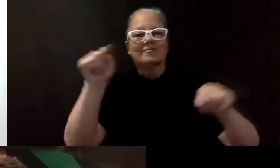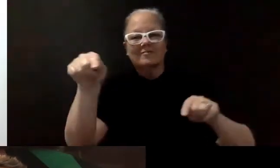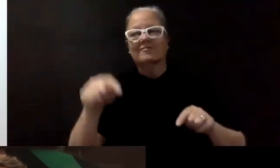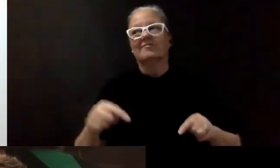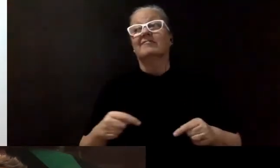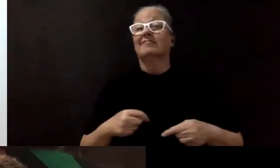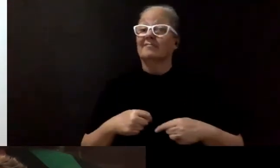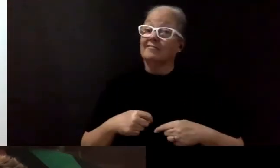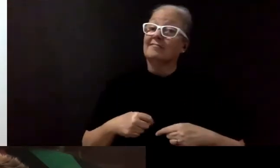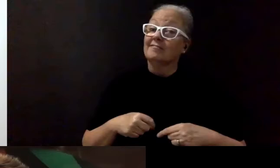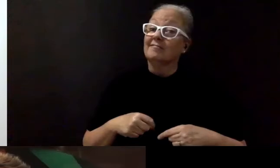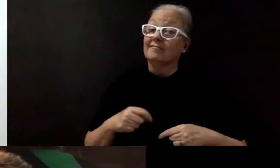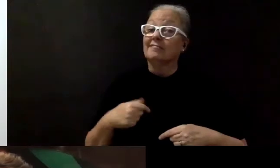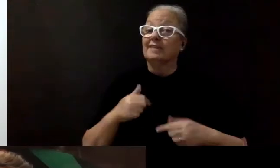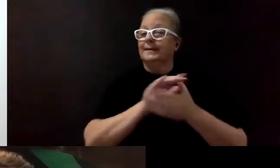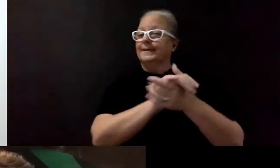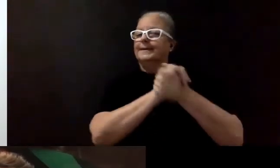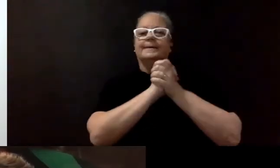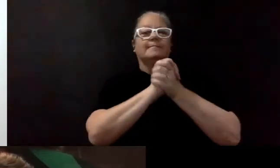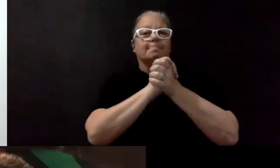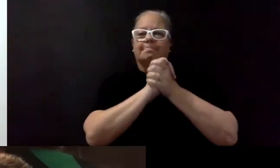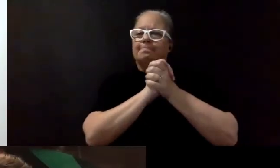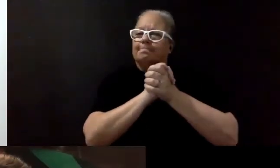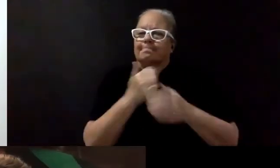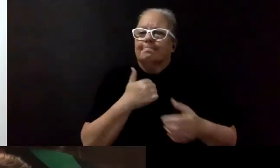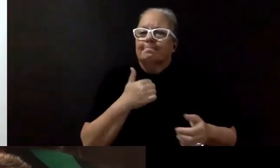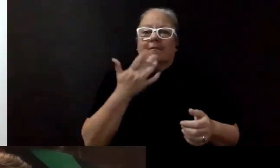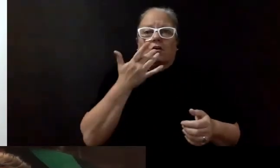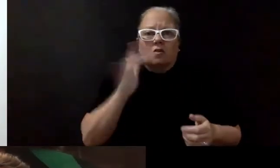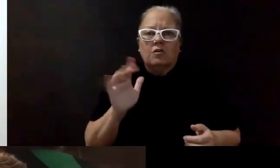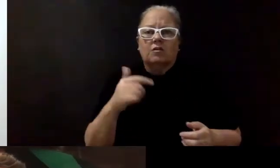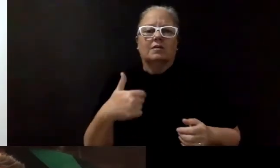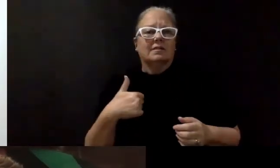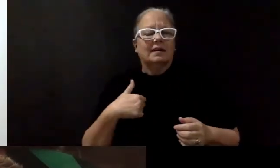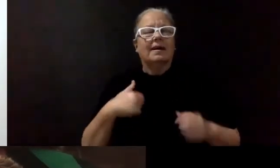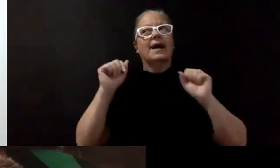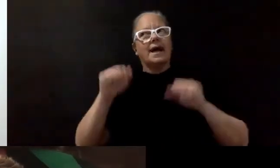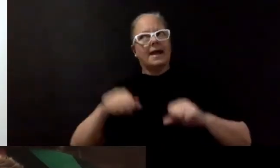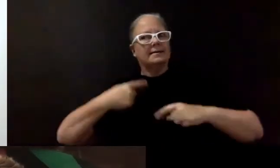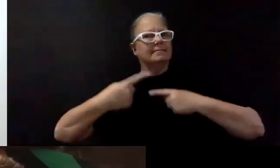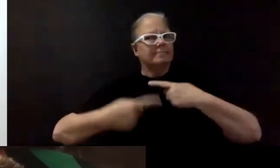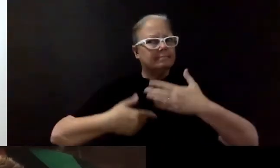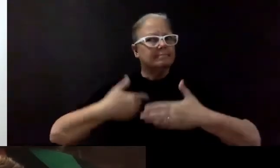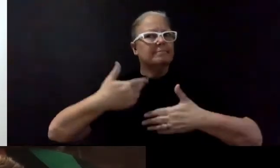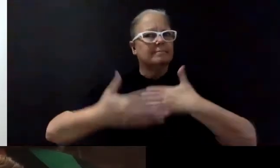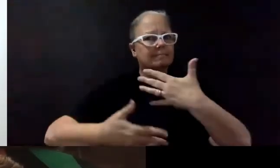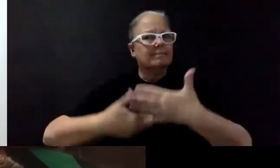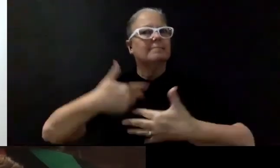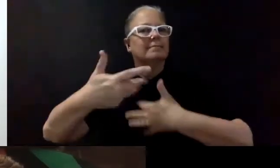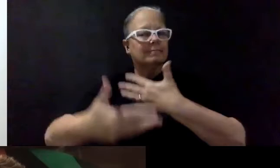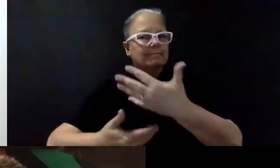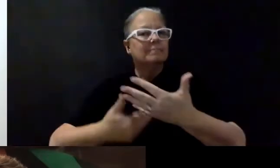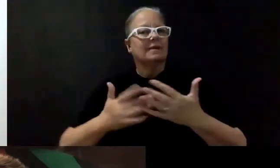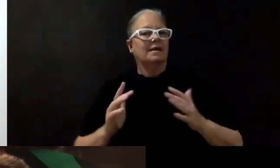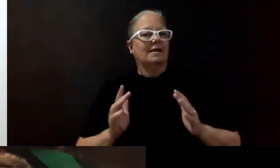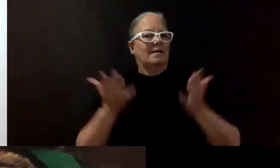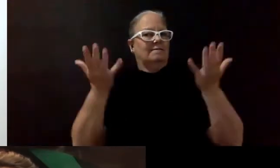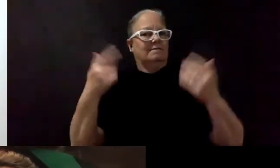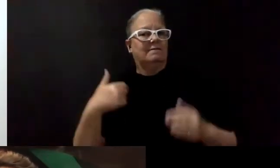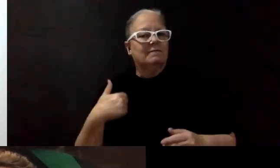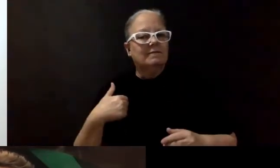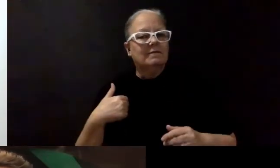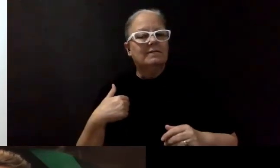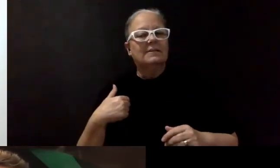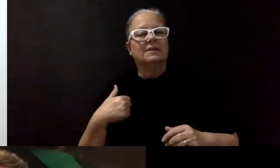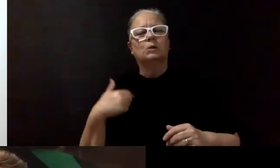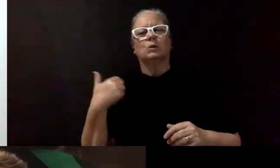in a position where we could continue what we were doing, but we actually realised how important providing access to these